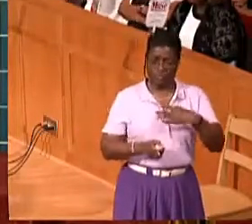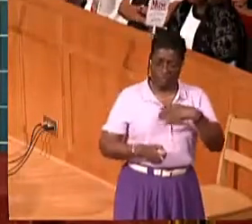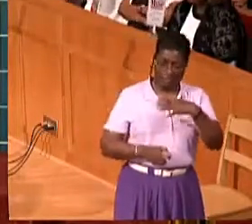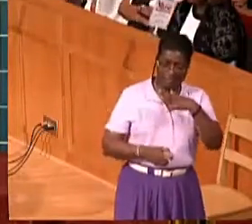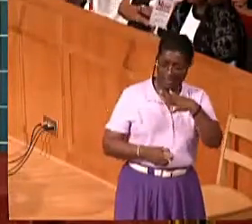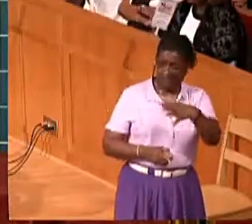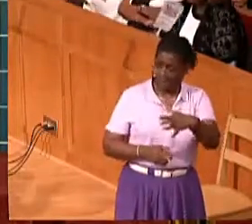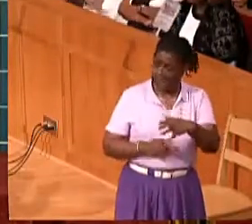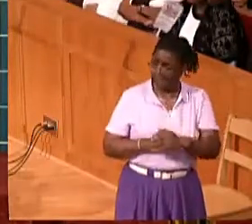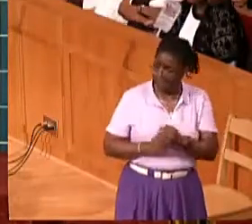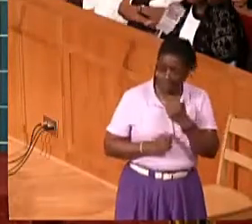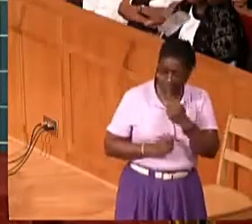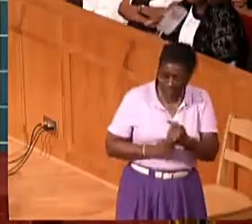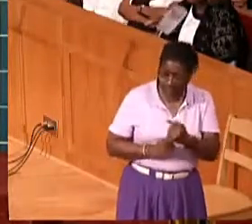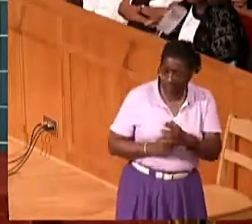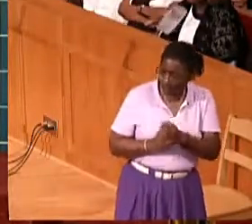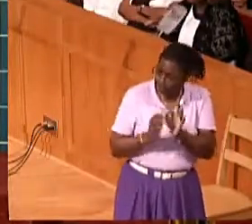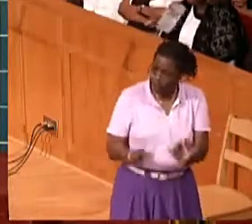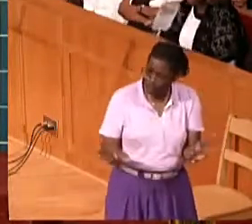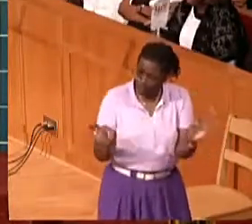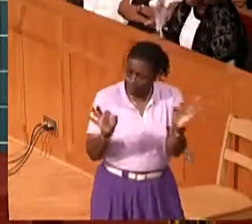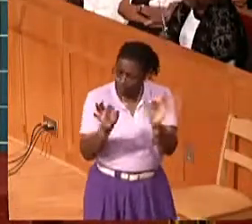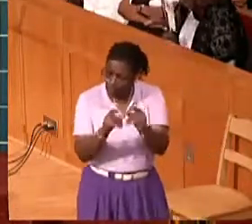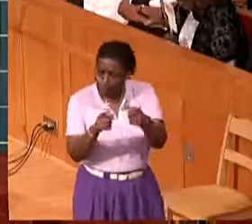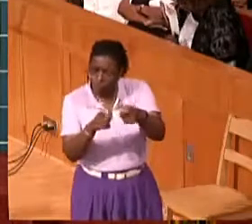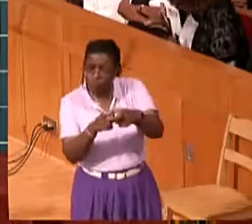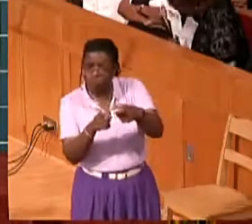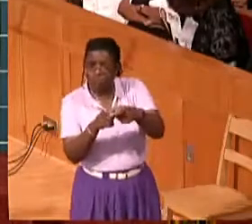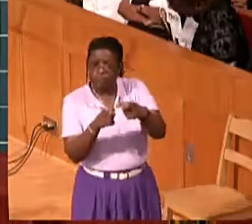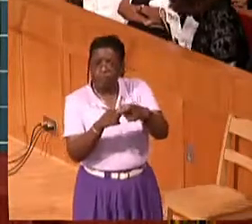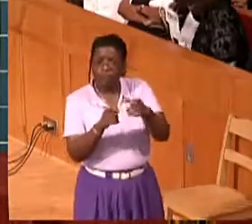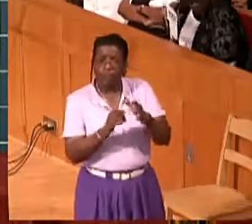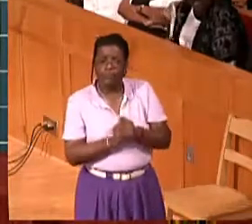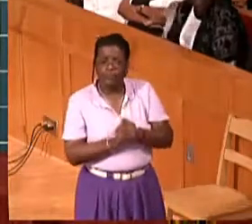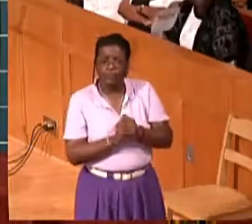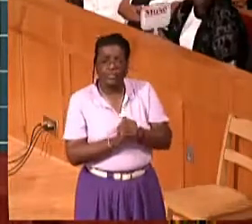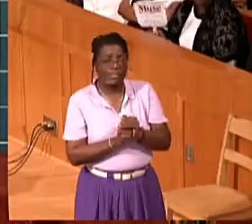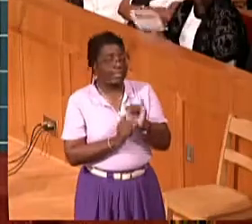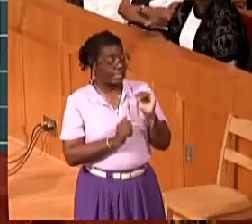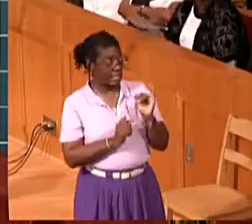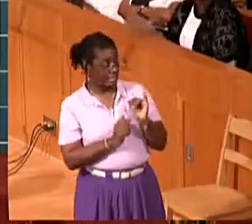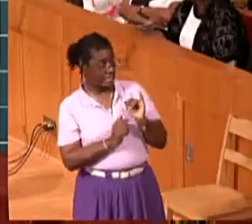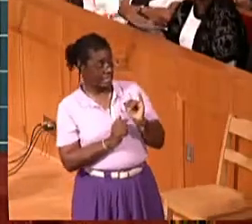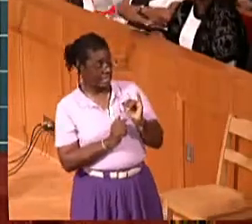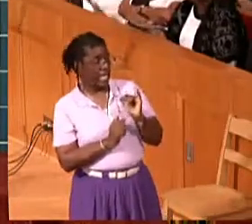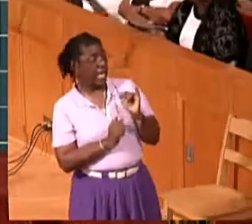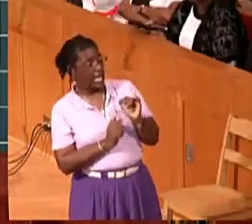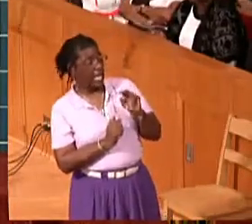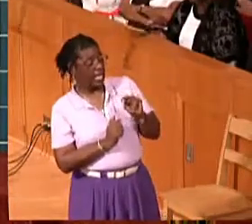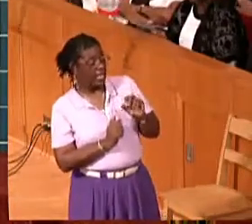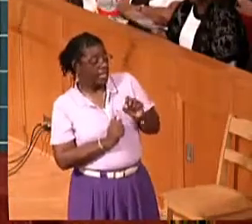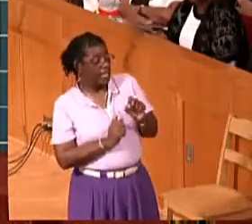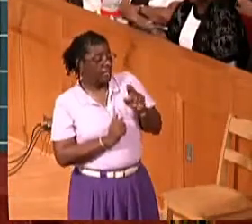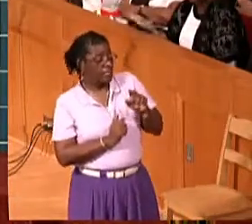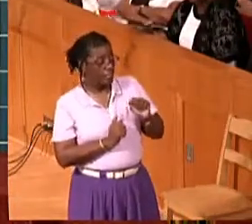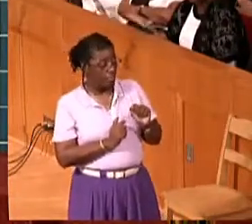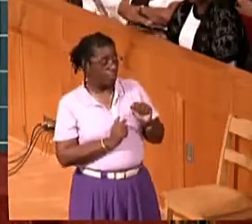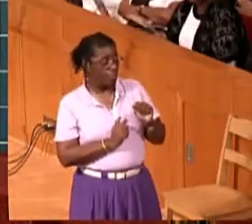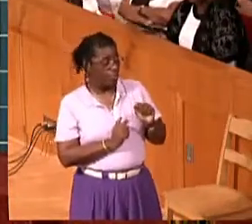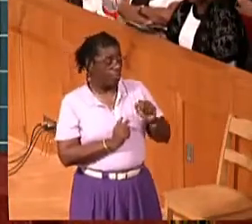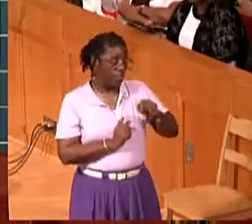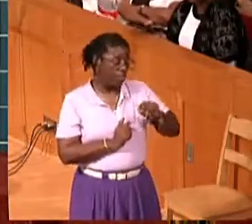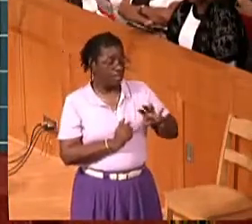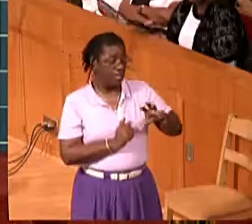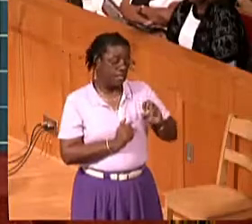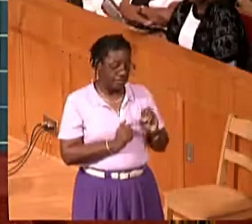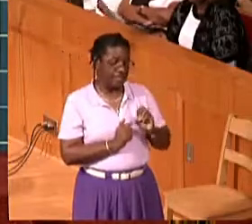my big mama had made very important to me, and that is insurance and assurance. I've got a blessed assurance